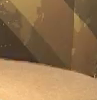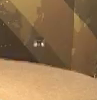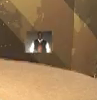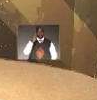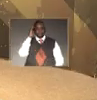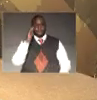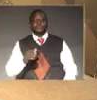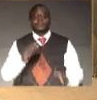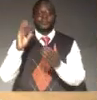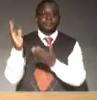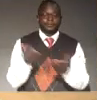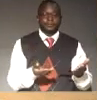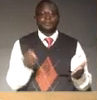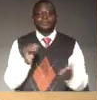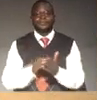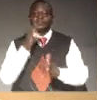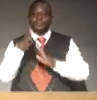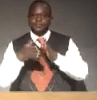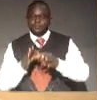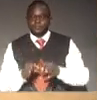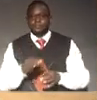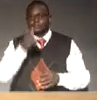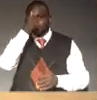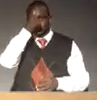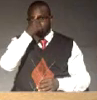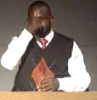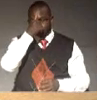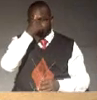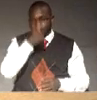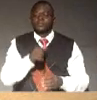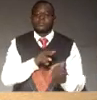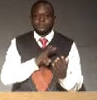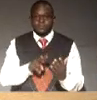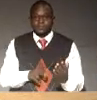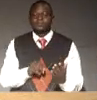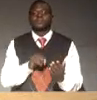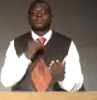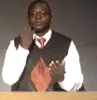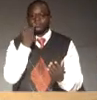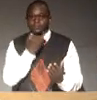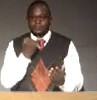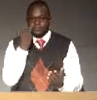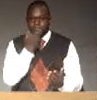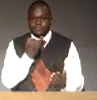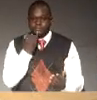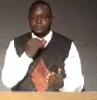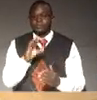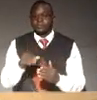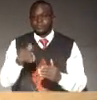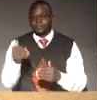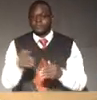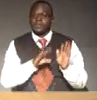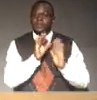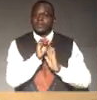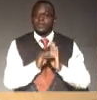Hello there and welcome once again. On sign language is Mogalu Mohammed and I am Edward Rukidi Kijanangoma, and later on in this